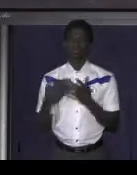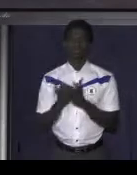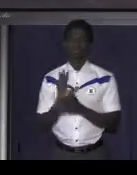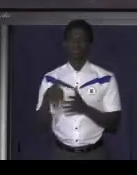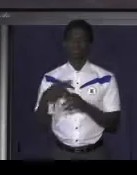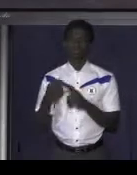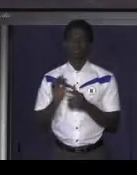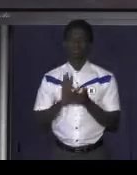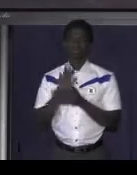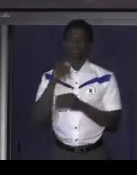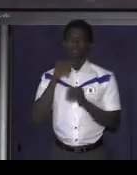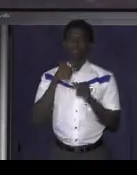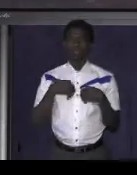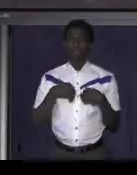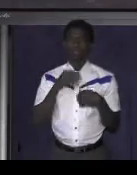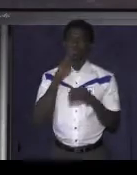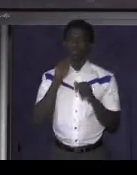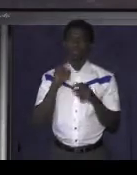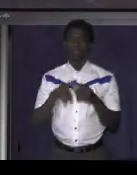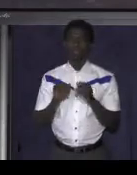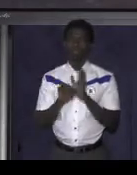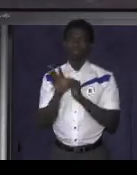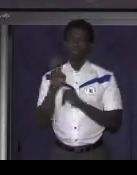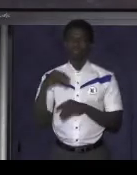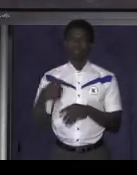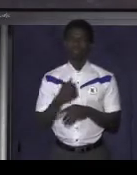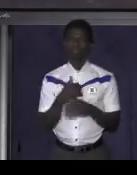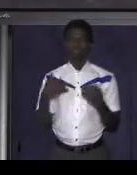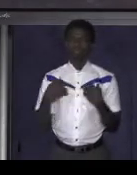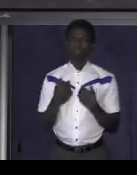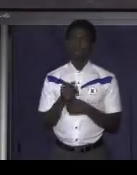Alrighty then, I believe you've been able to identify them. We have